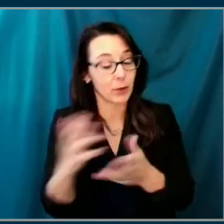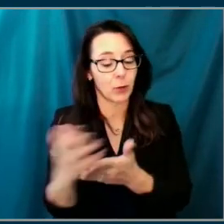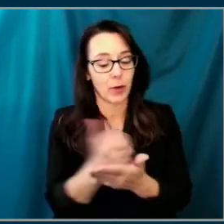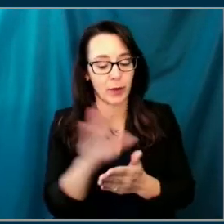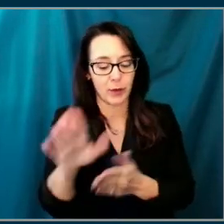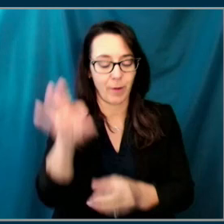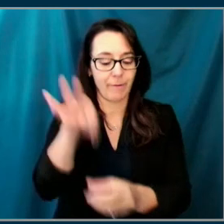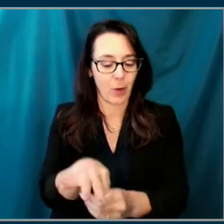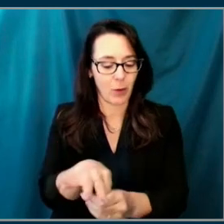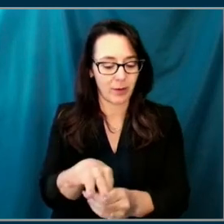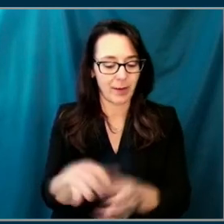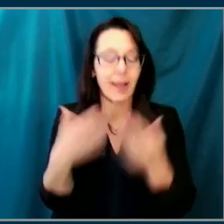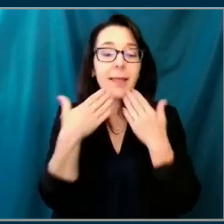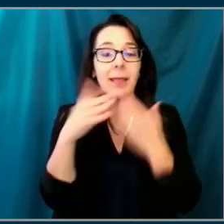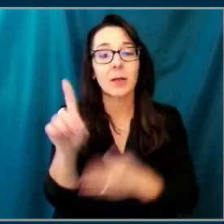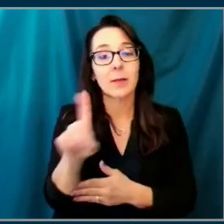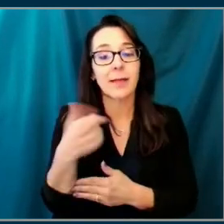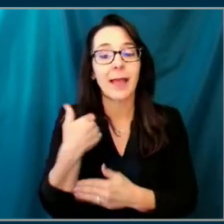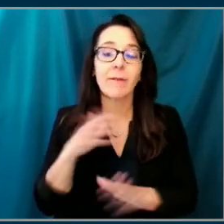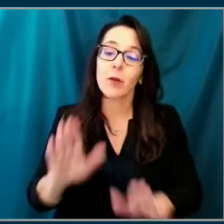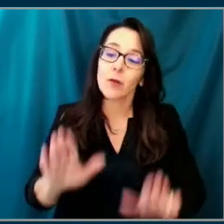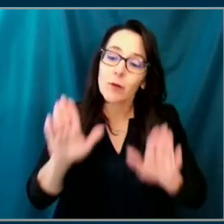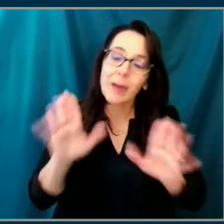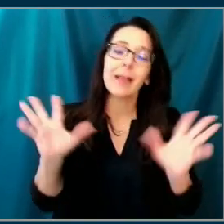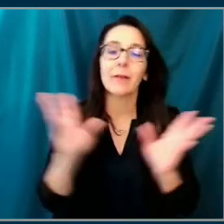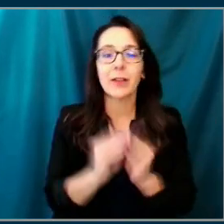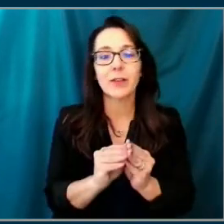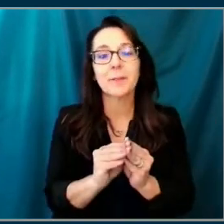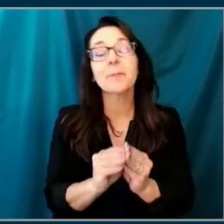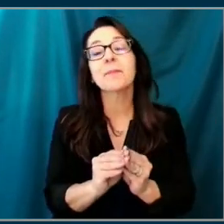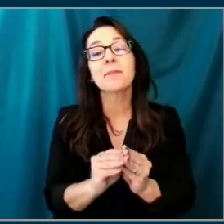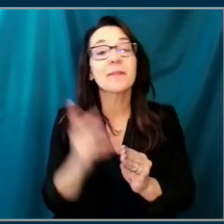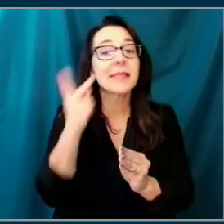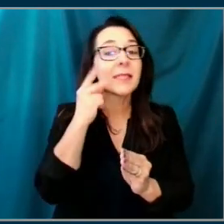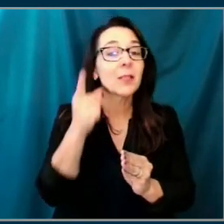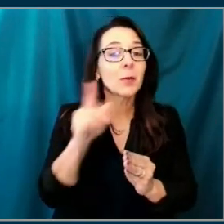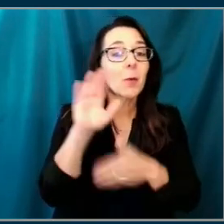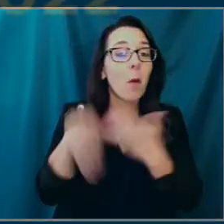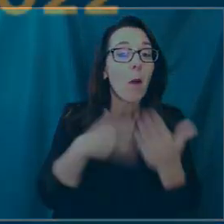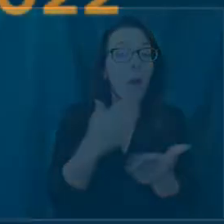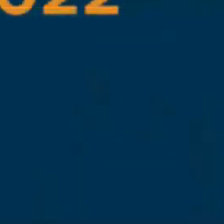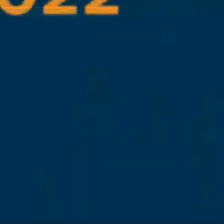Thank you, Democrats. Have a great convention. Look forward to seeing you all in person soon.